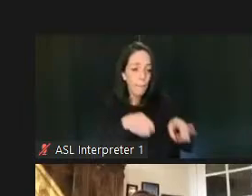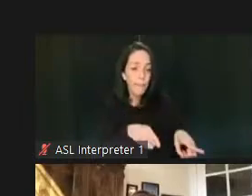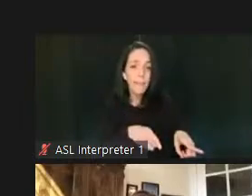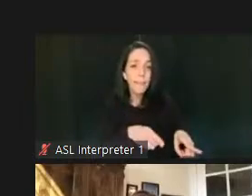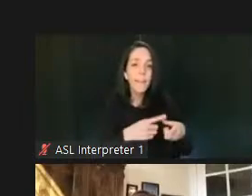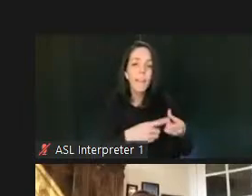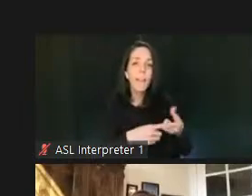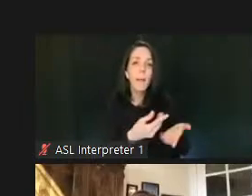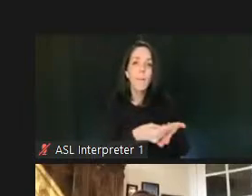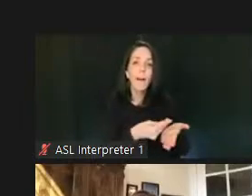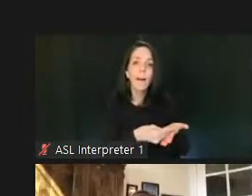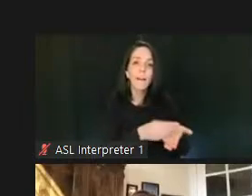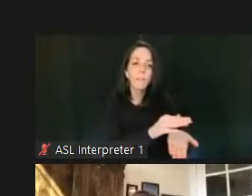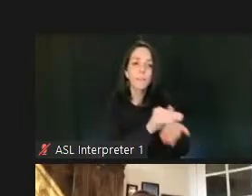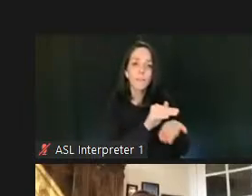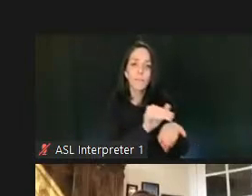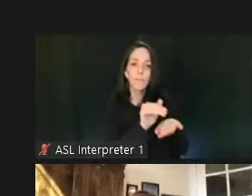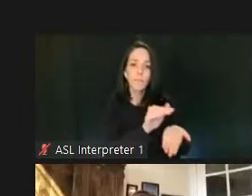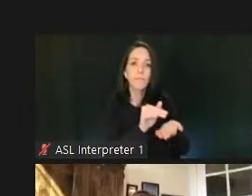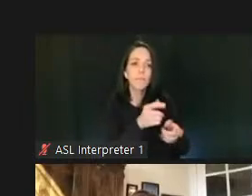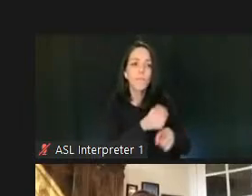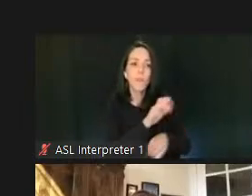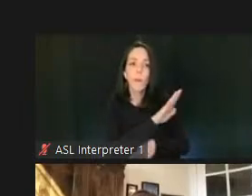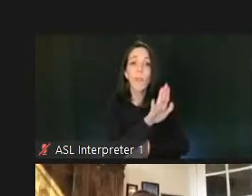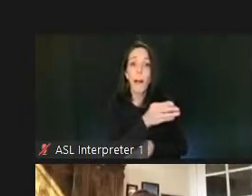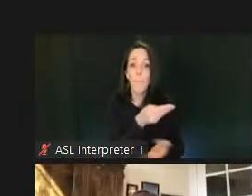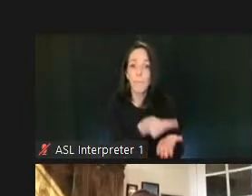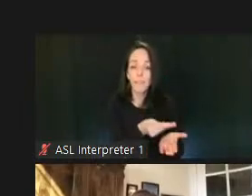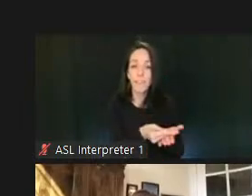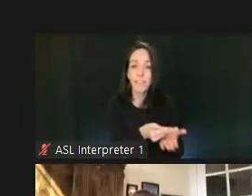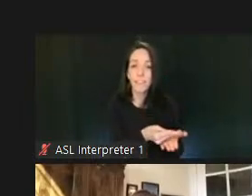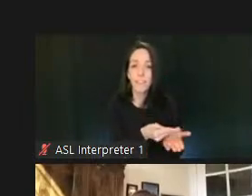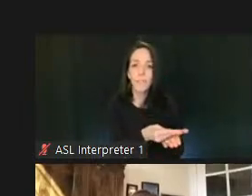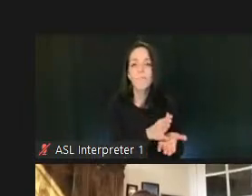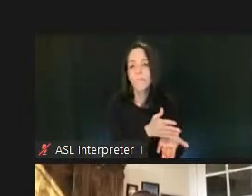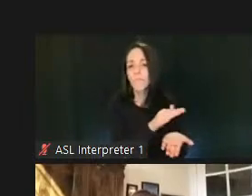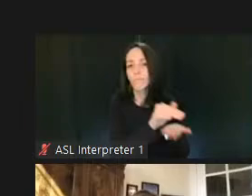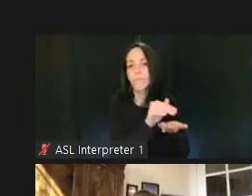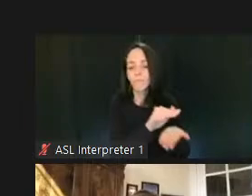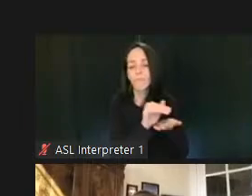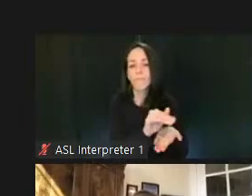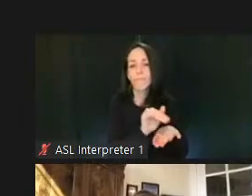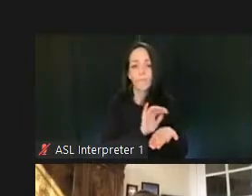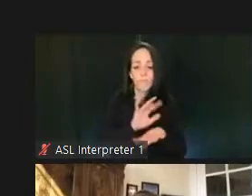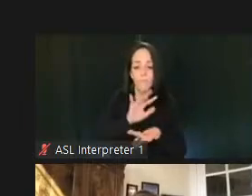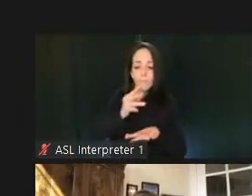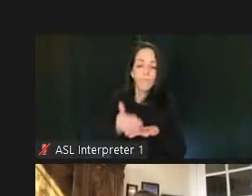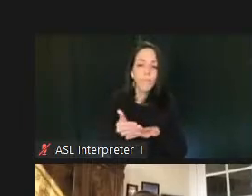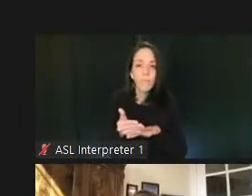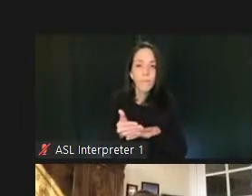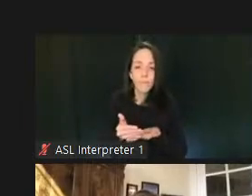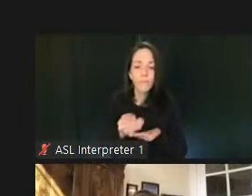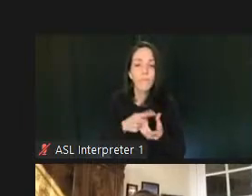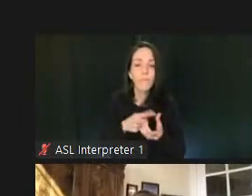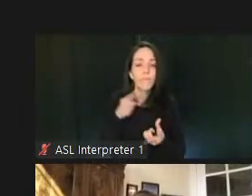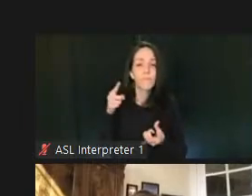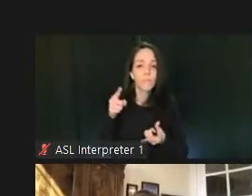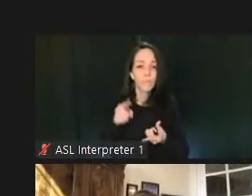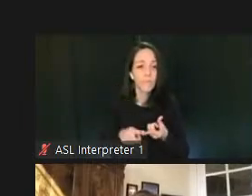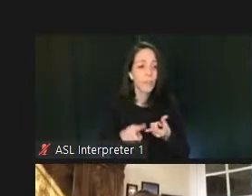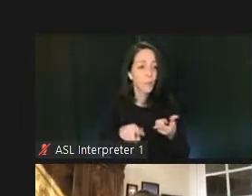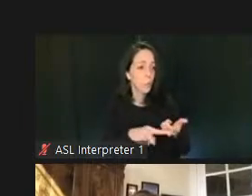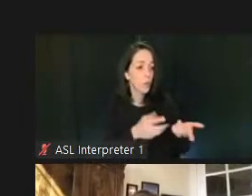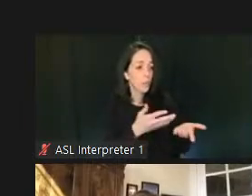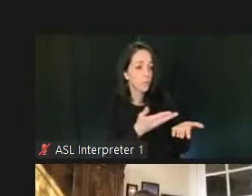fairly substantial amount of revenue from those revenues, from those funding sources. But as we achieve completion of the